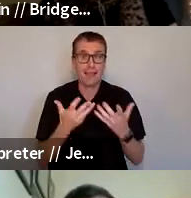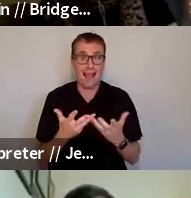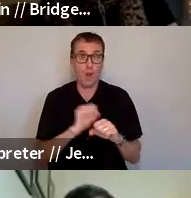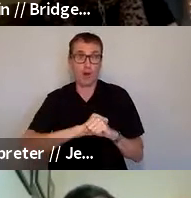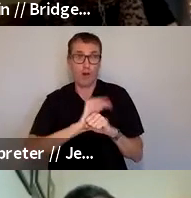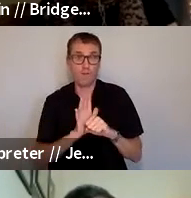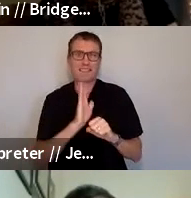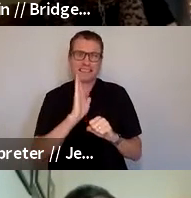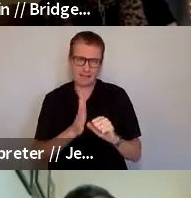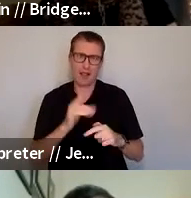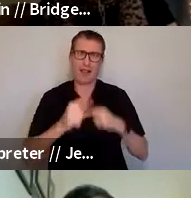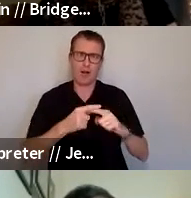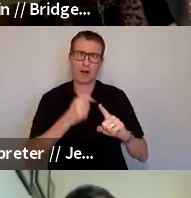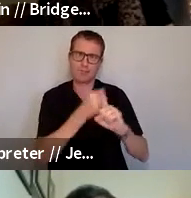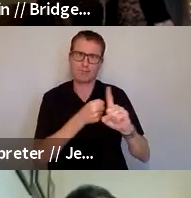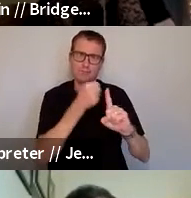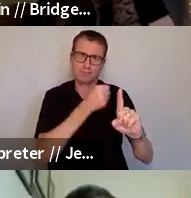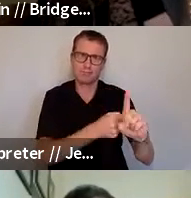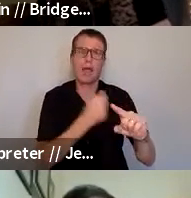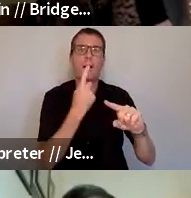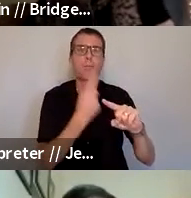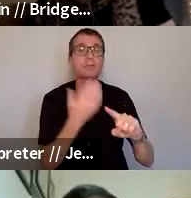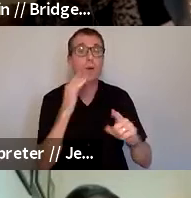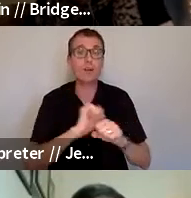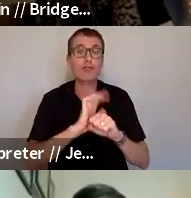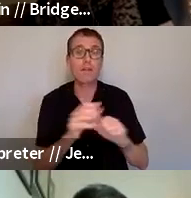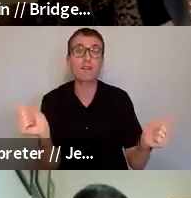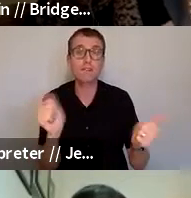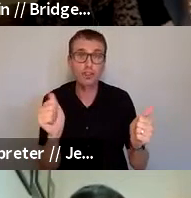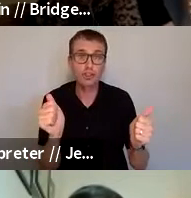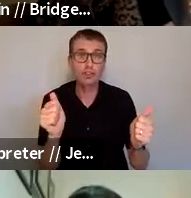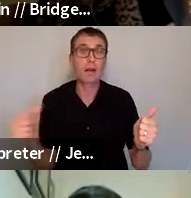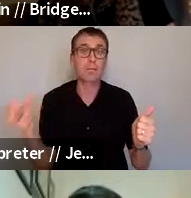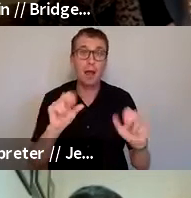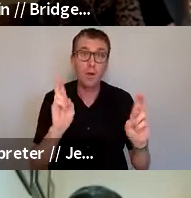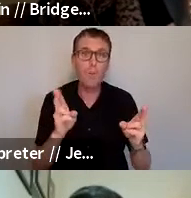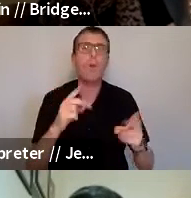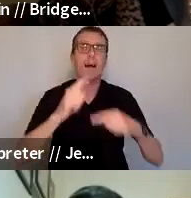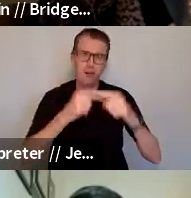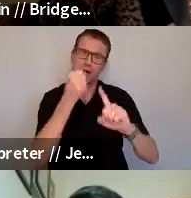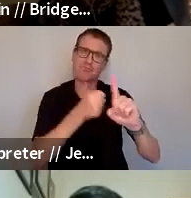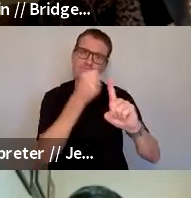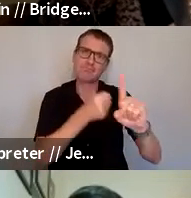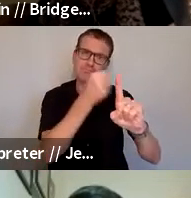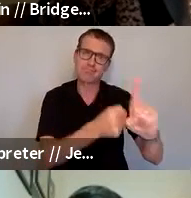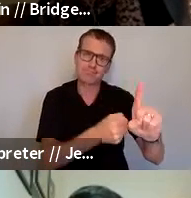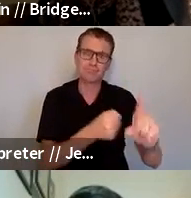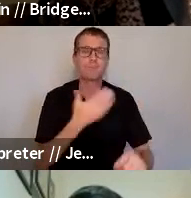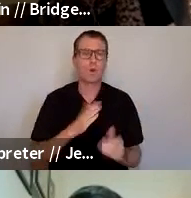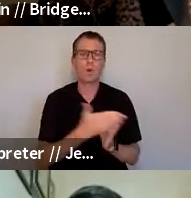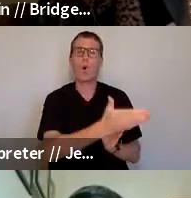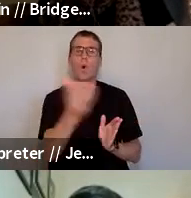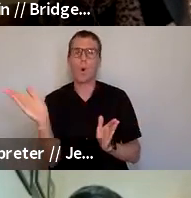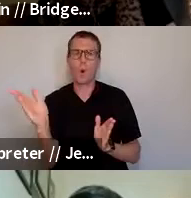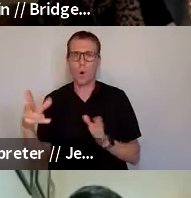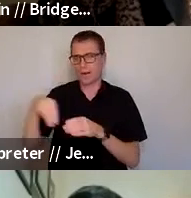well. And we want everybody's voices to be involved in that. It's an independent group, independent of all organisations,